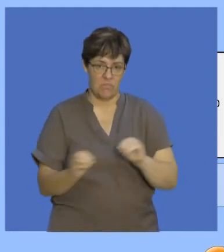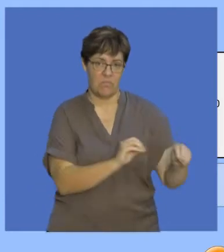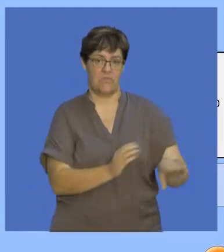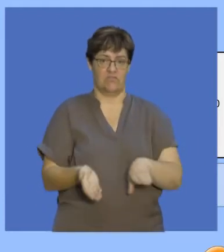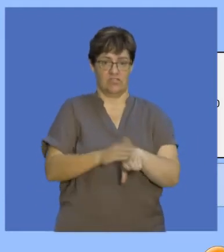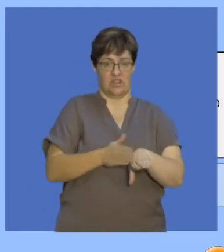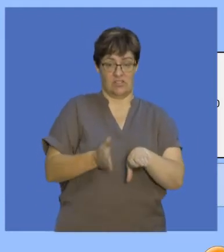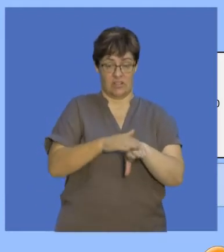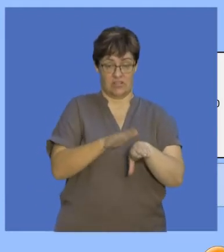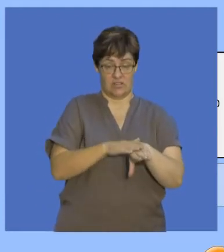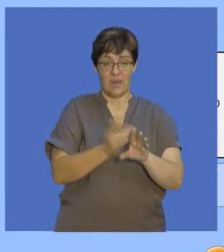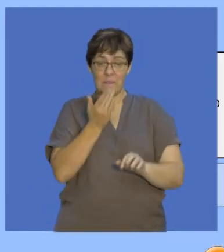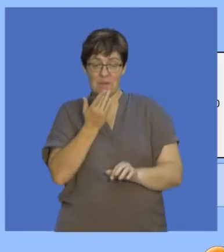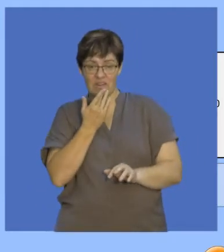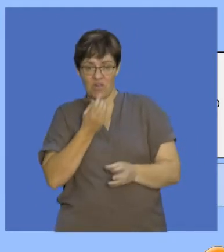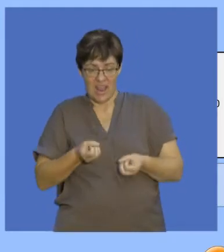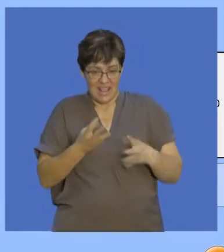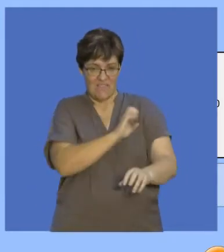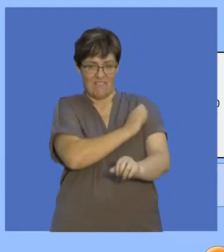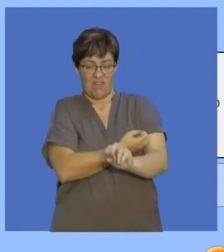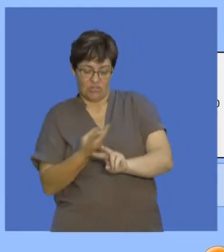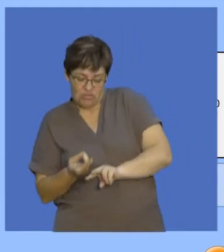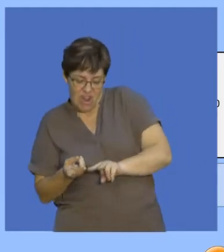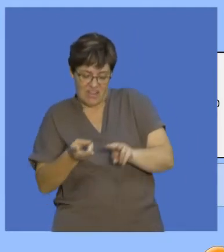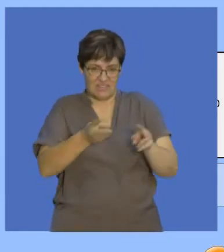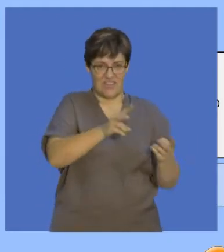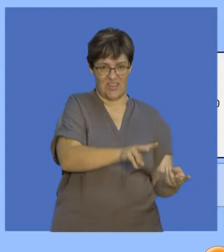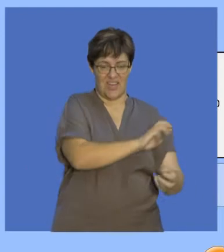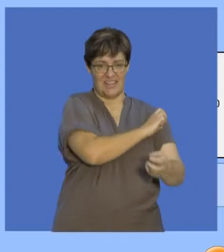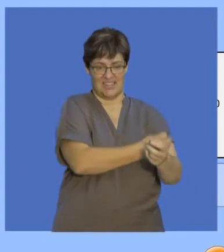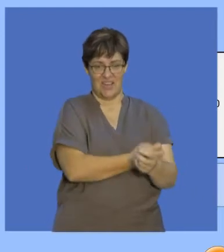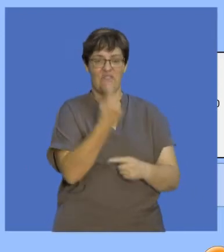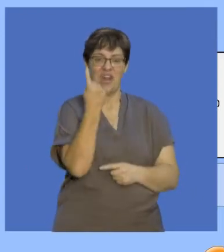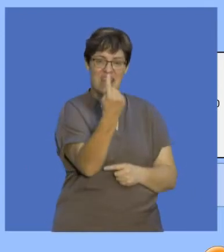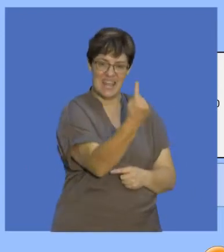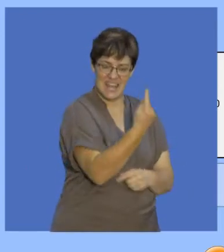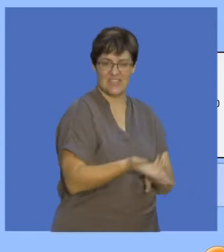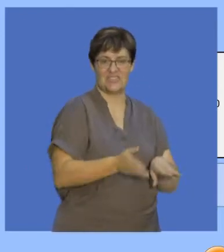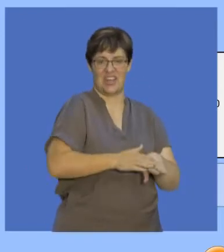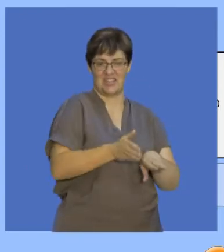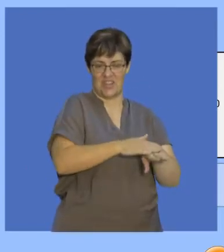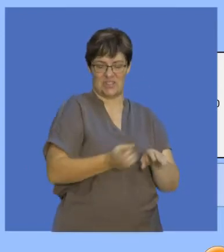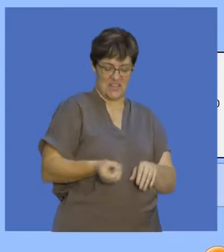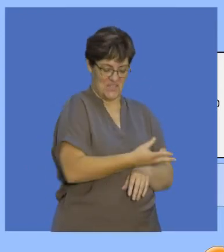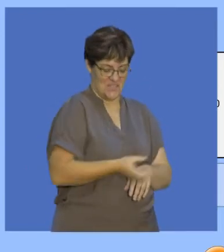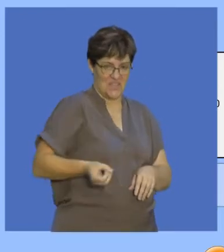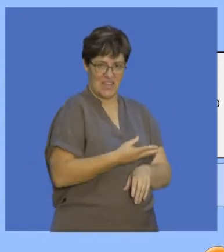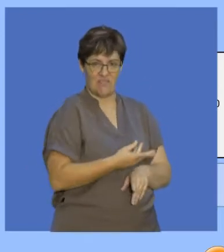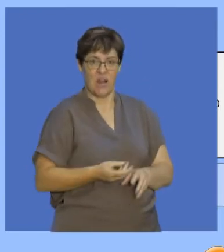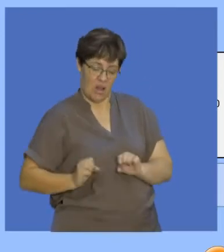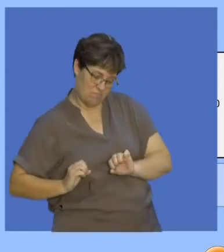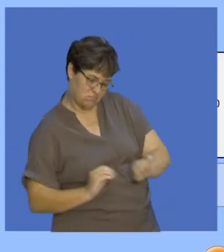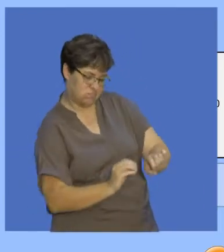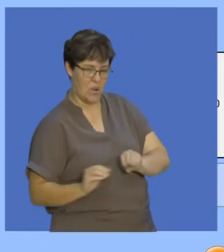moving. The battery provides energy or transfers energy to each and every charge such that they